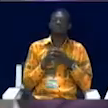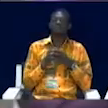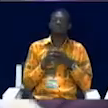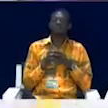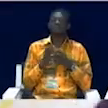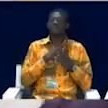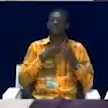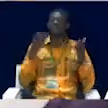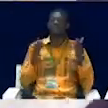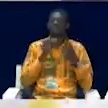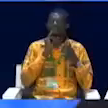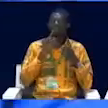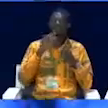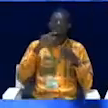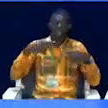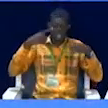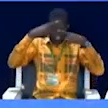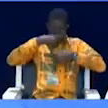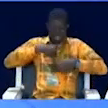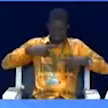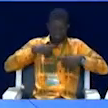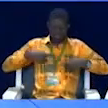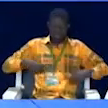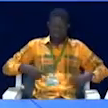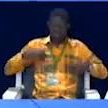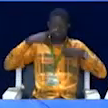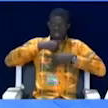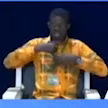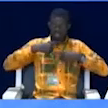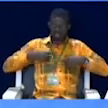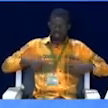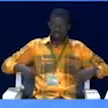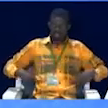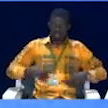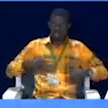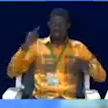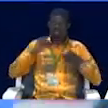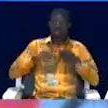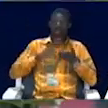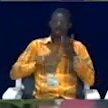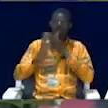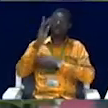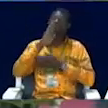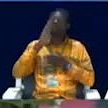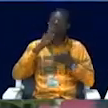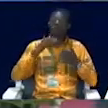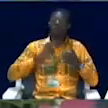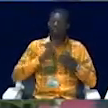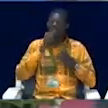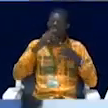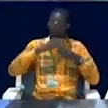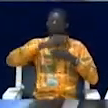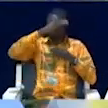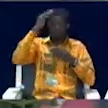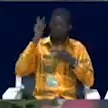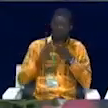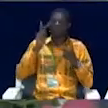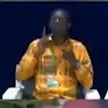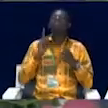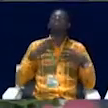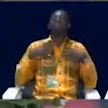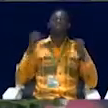And here is the X-ray with me. To God be the glory, I am healed perfectly.